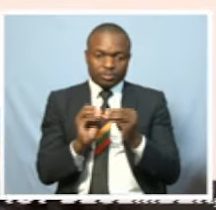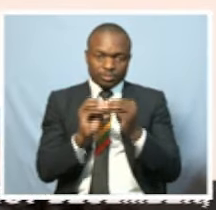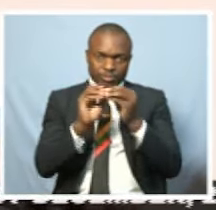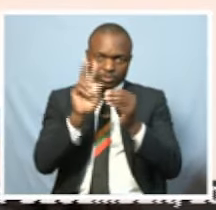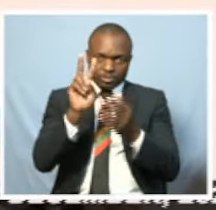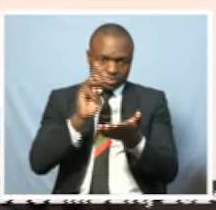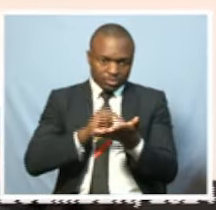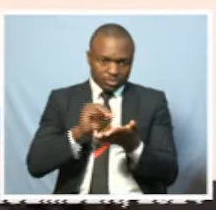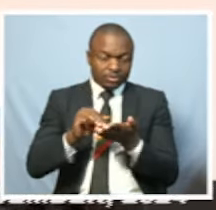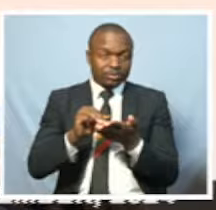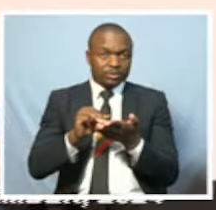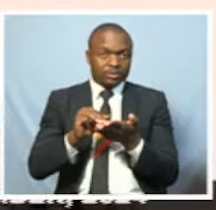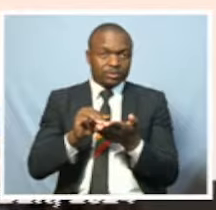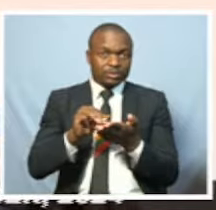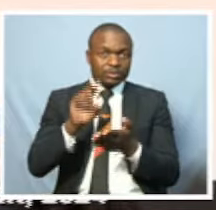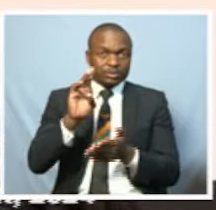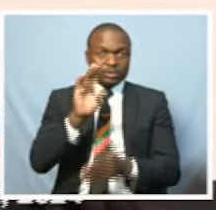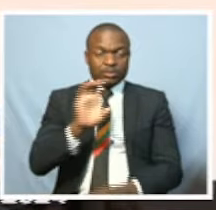of